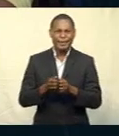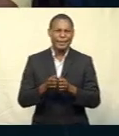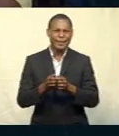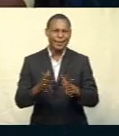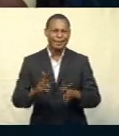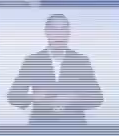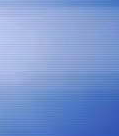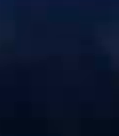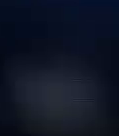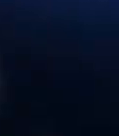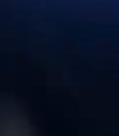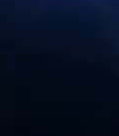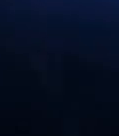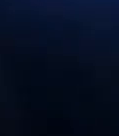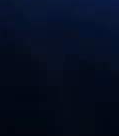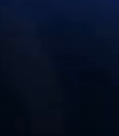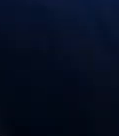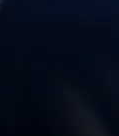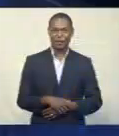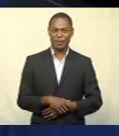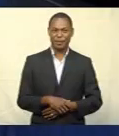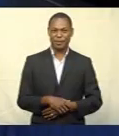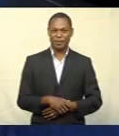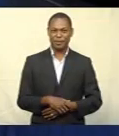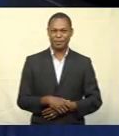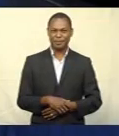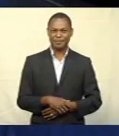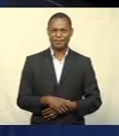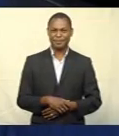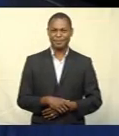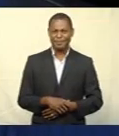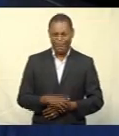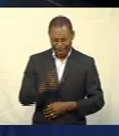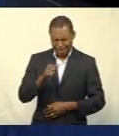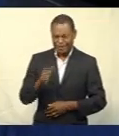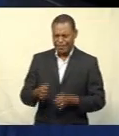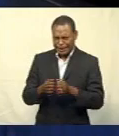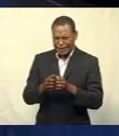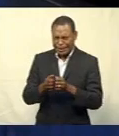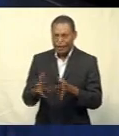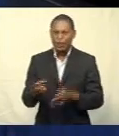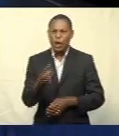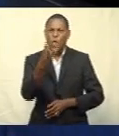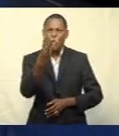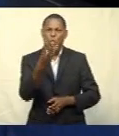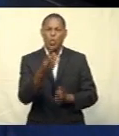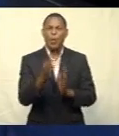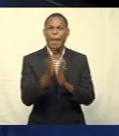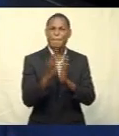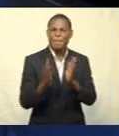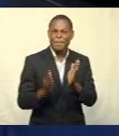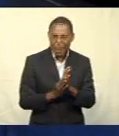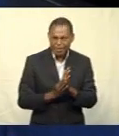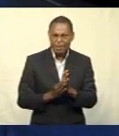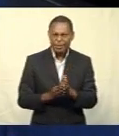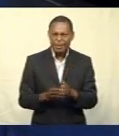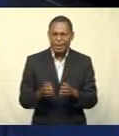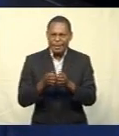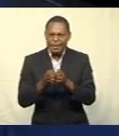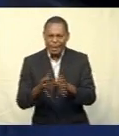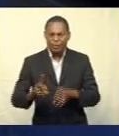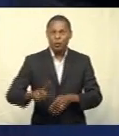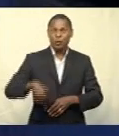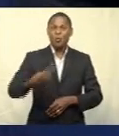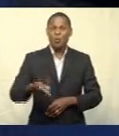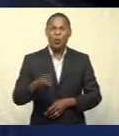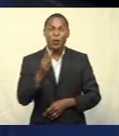Island? Definitely, Edwin, consultations on the 3 electoral bills will begin here in Taveuni from tomorrow. There are